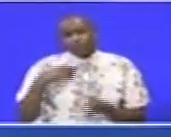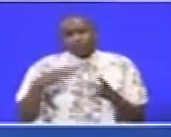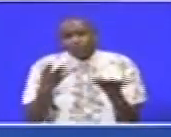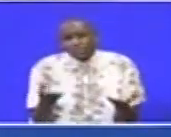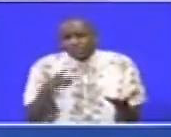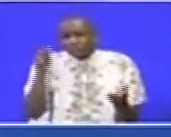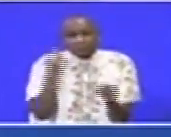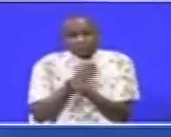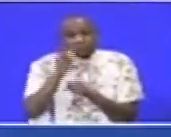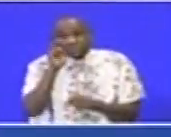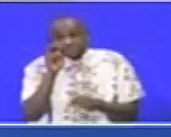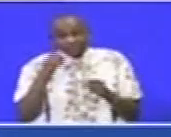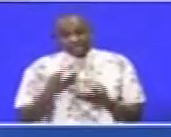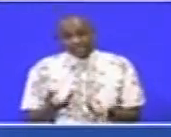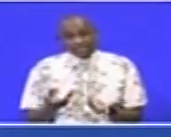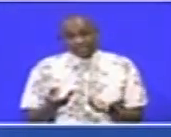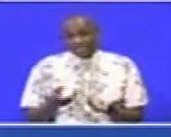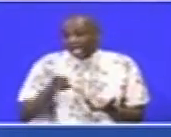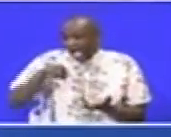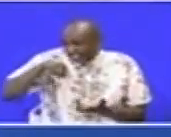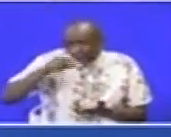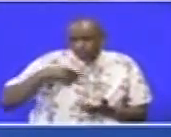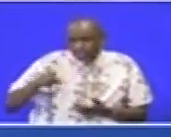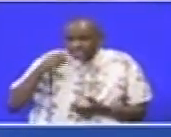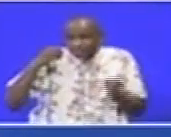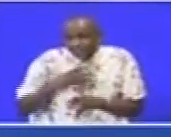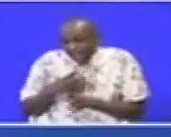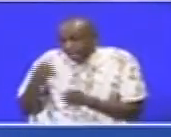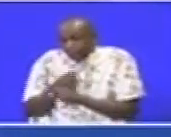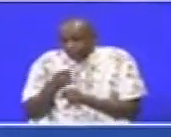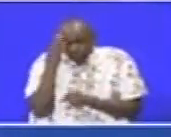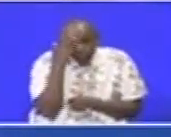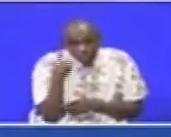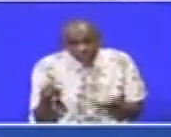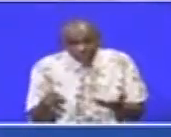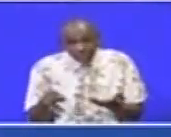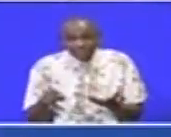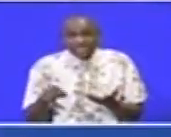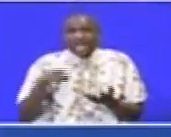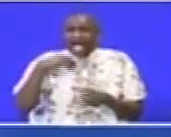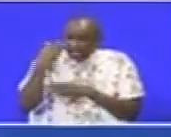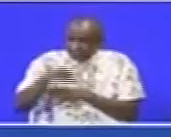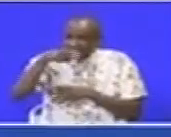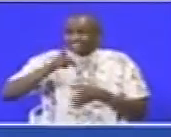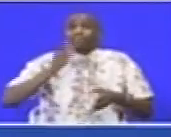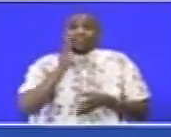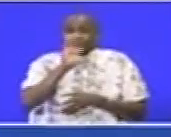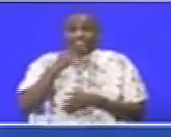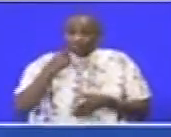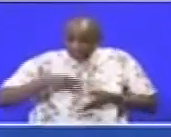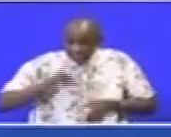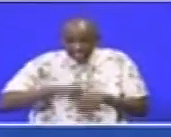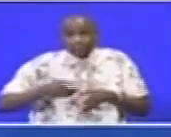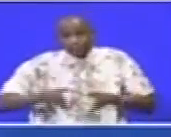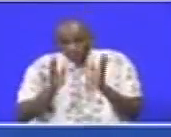they can see. At five, Vanessa Ngaire is afraid of what she cannot see. Her mother says that after she was born, doctors told her